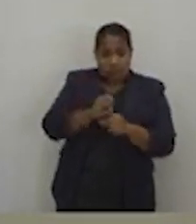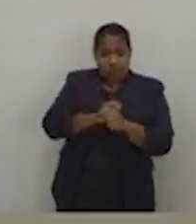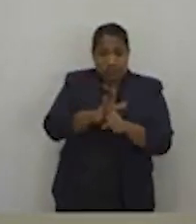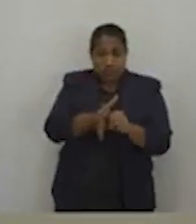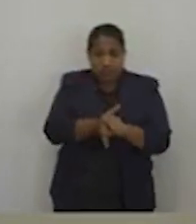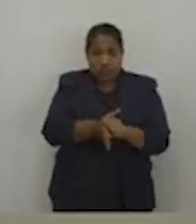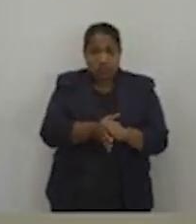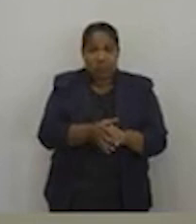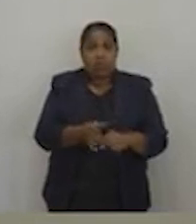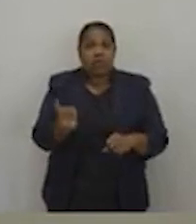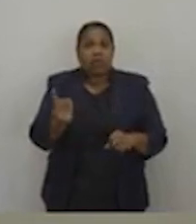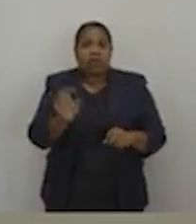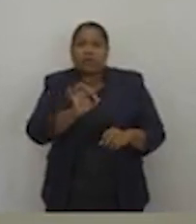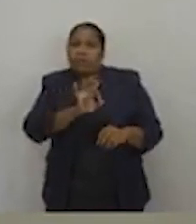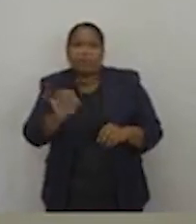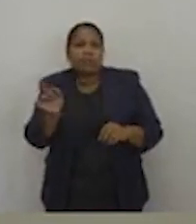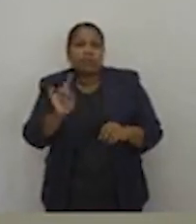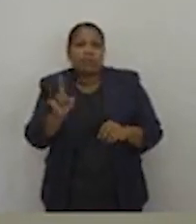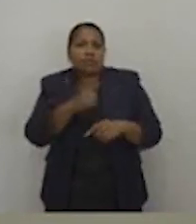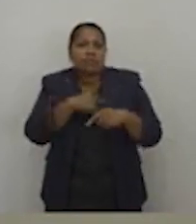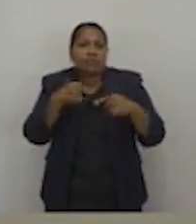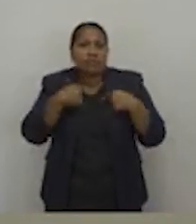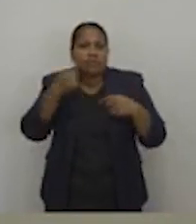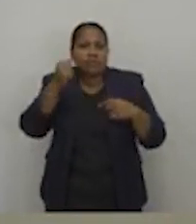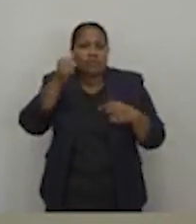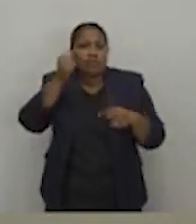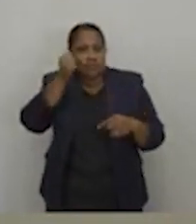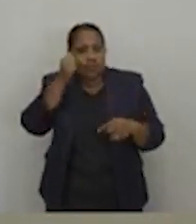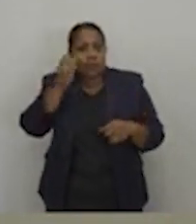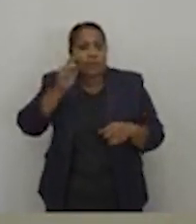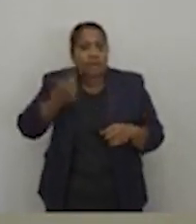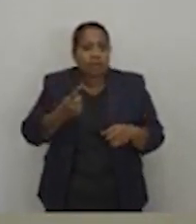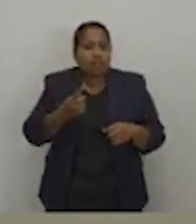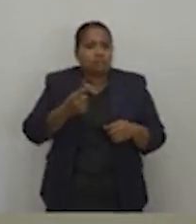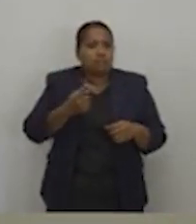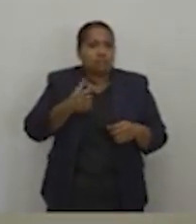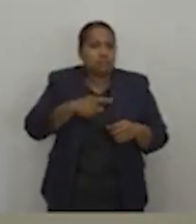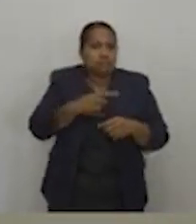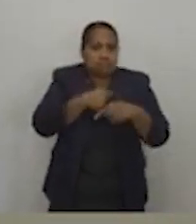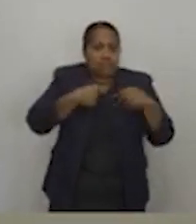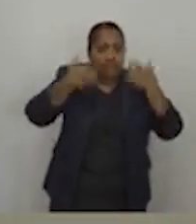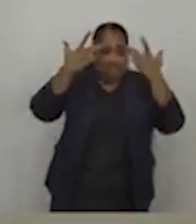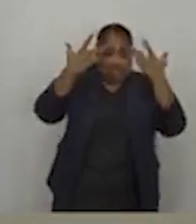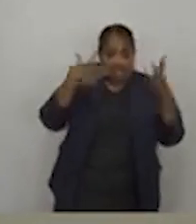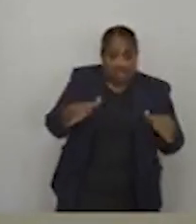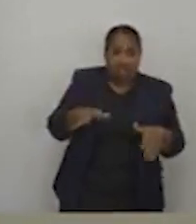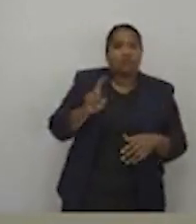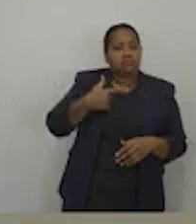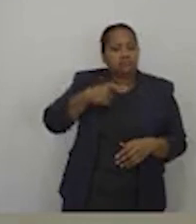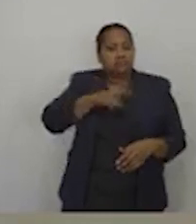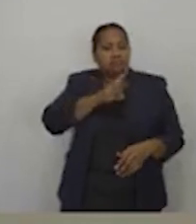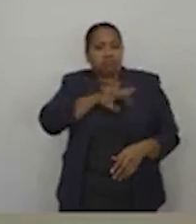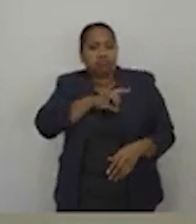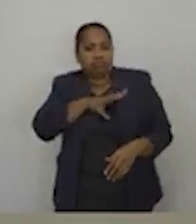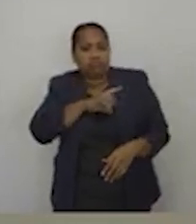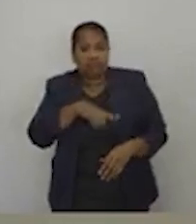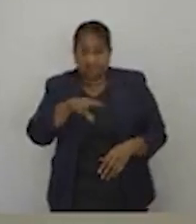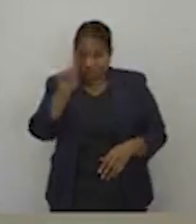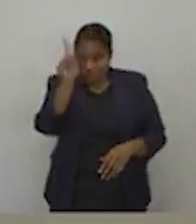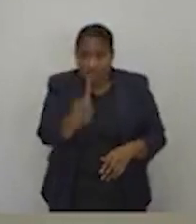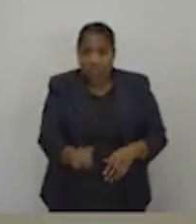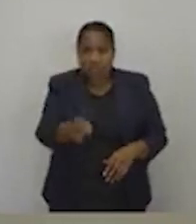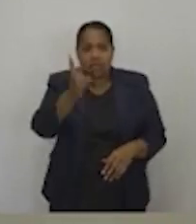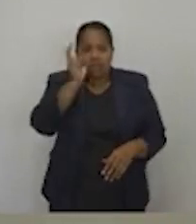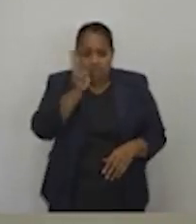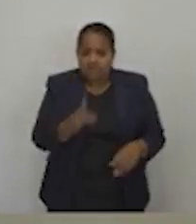it. It was what we did not know. Today, we face that same enemy,